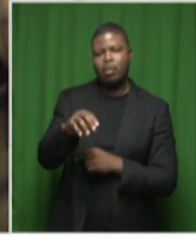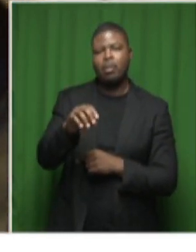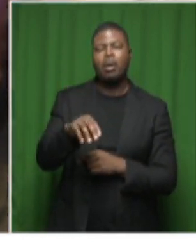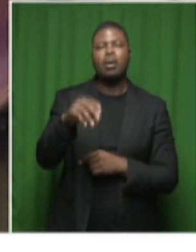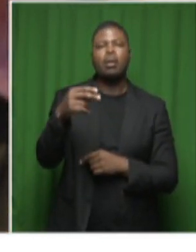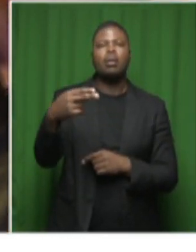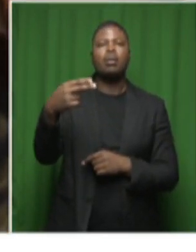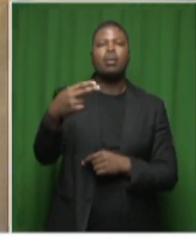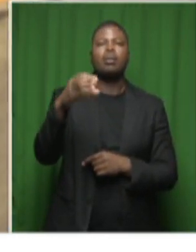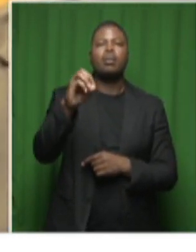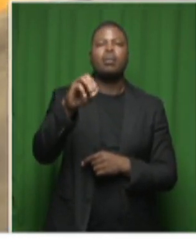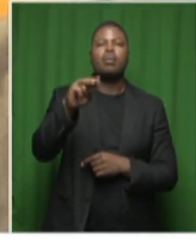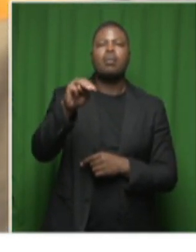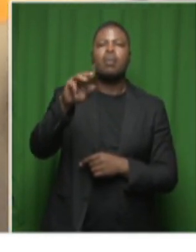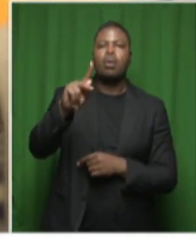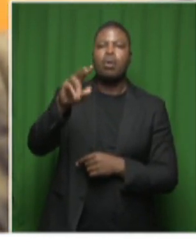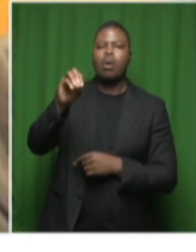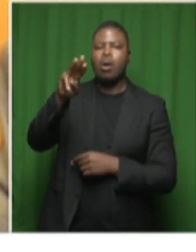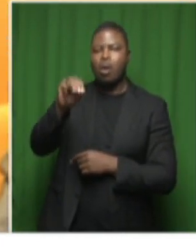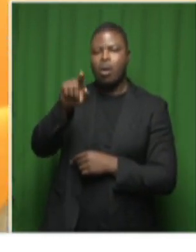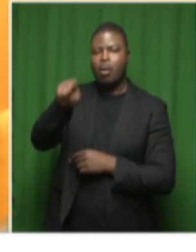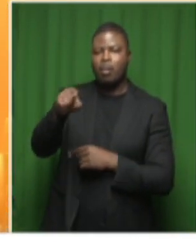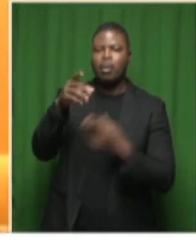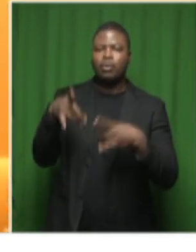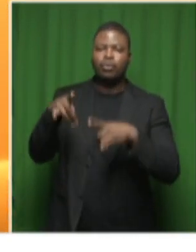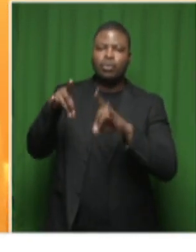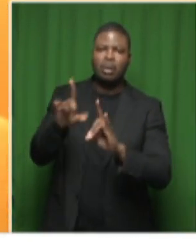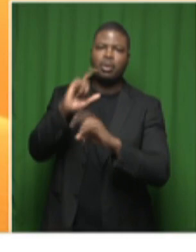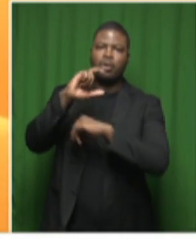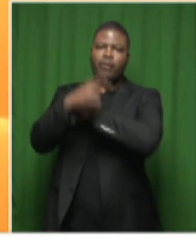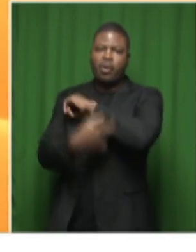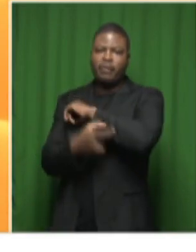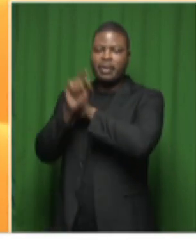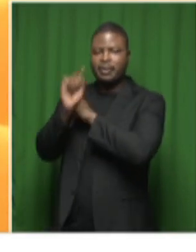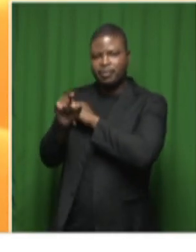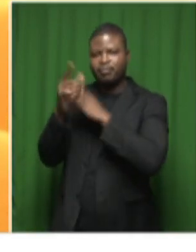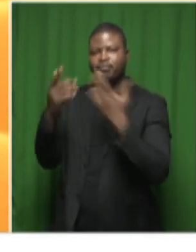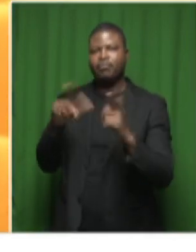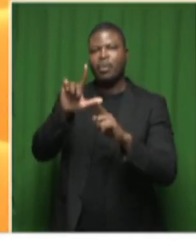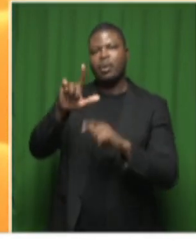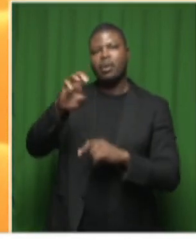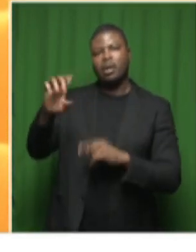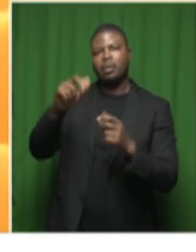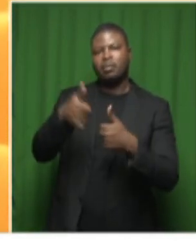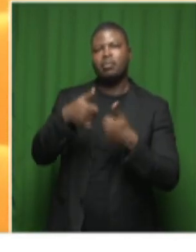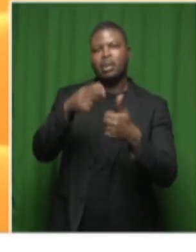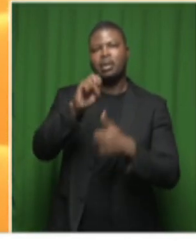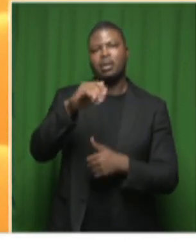chair of the SATB conference in its 7th year this year. Leanne, it's back to you.